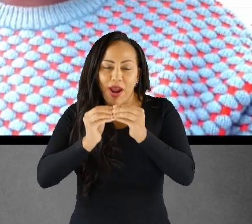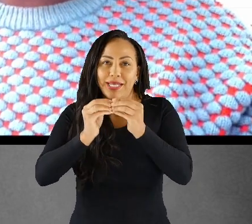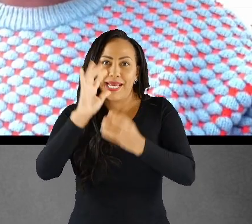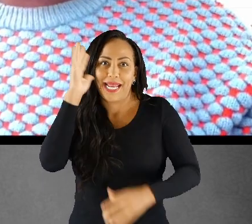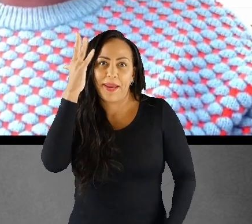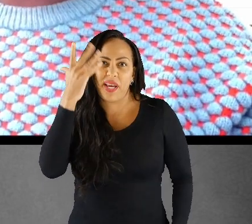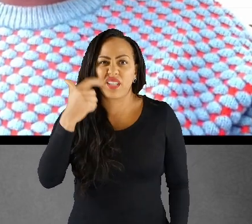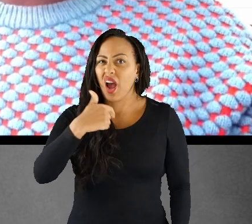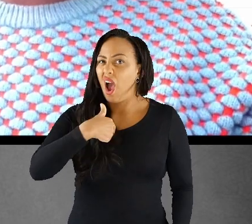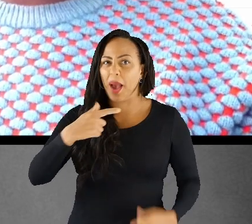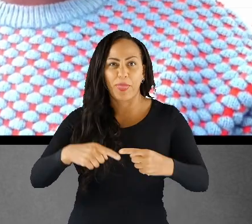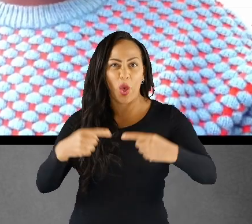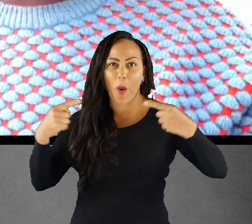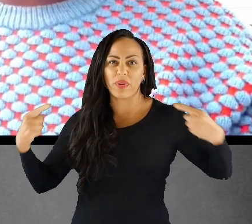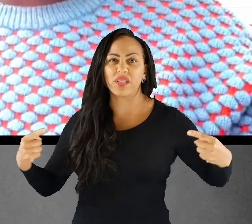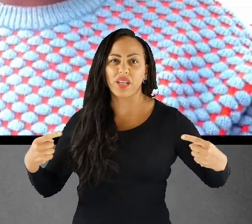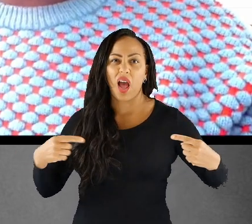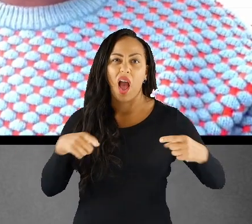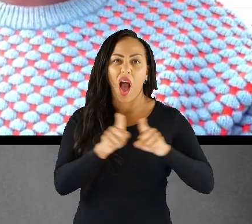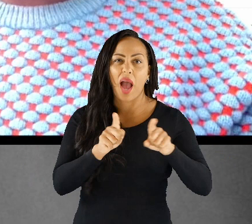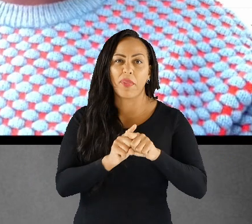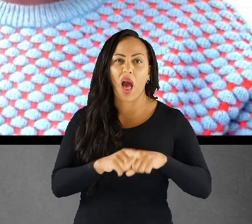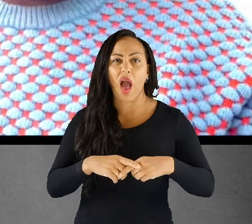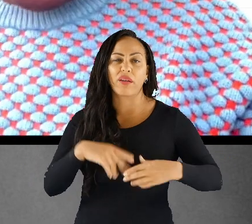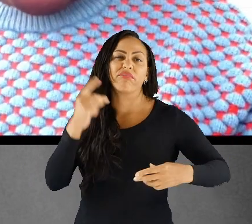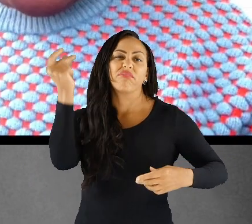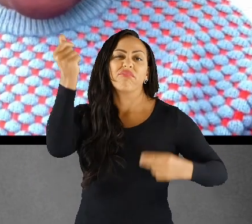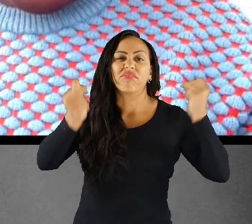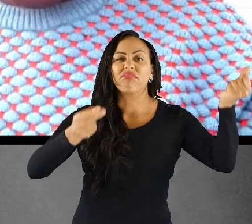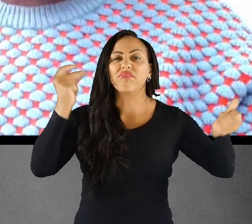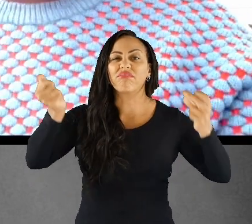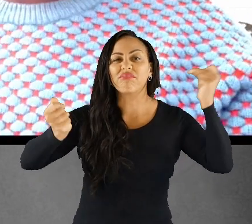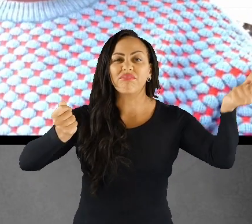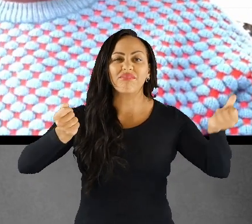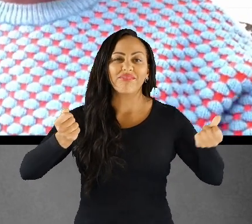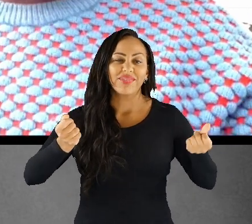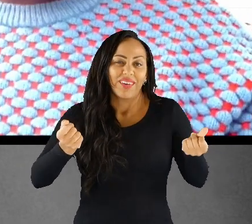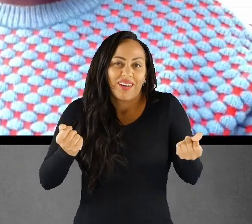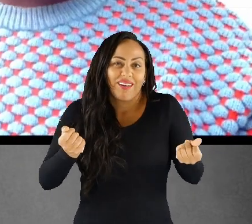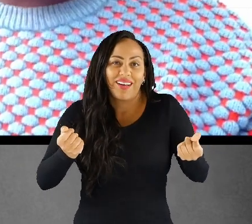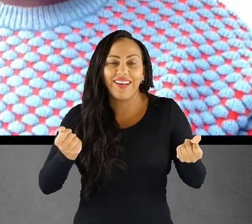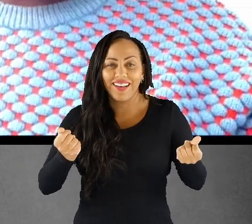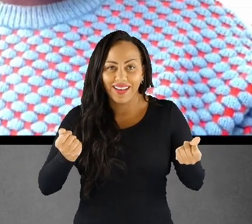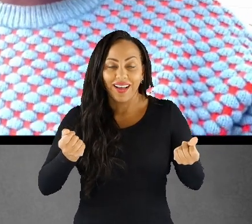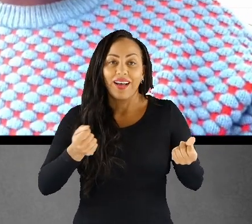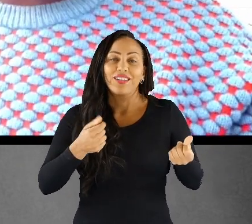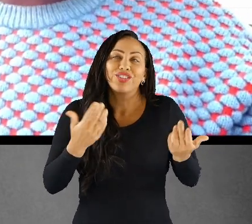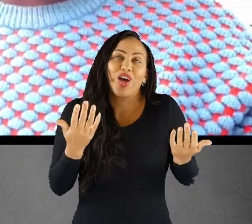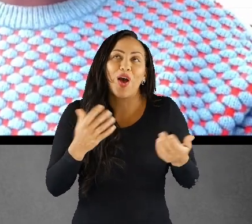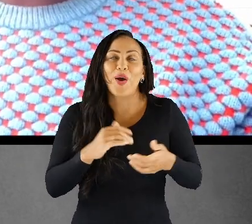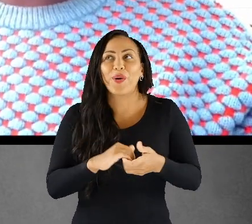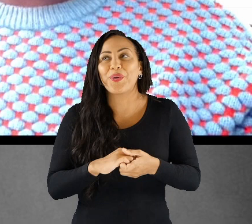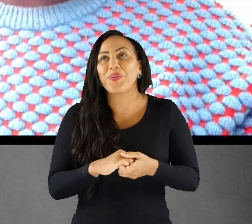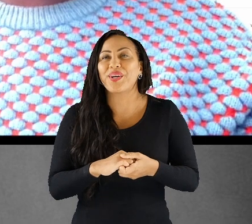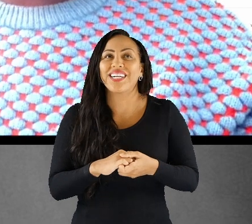creating an image. I'm actually quite the opposite. I'm quite slapdash. And for me, sometimes the process of making is